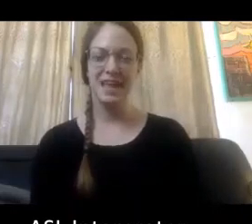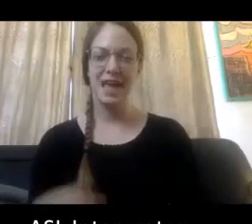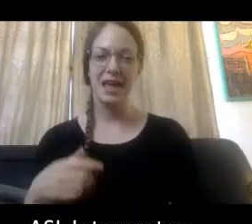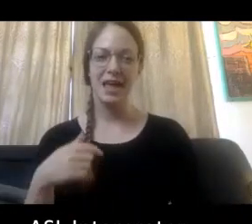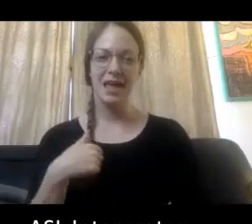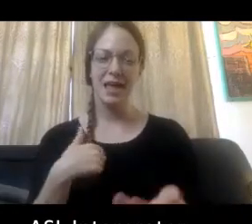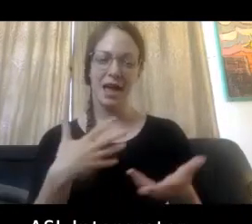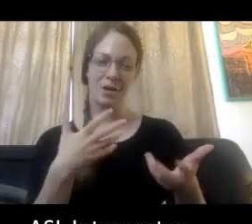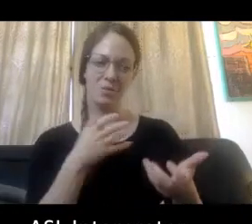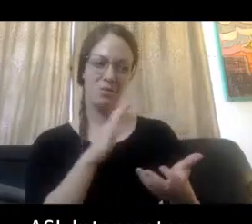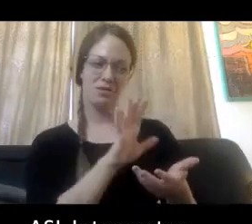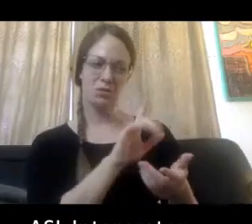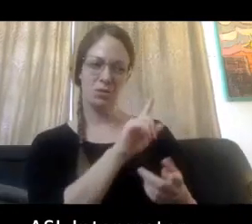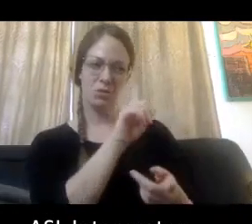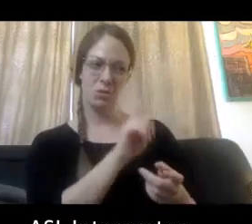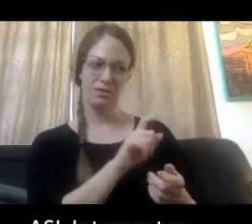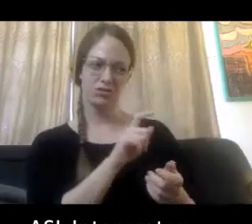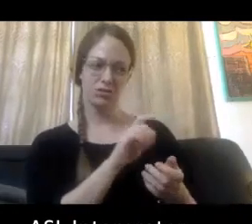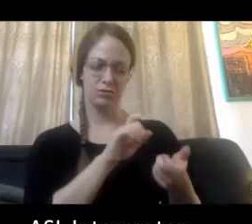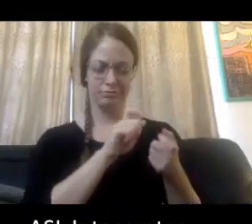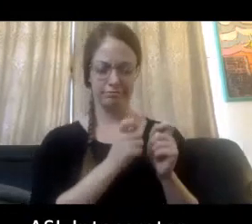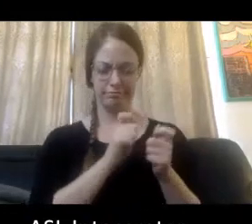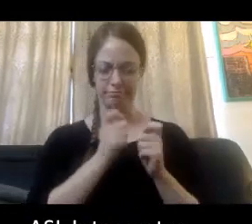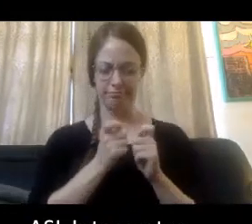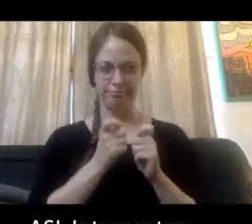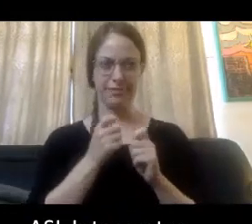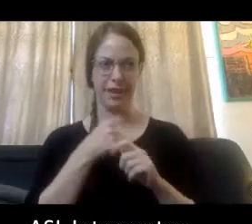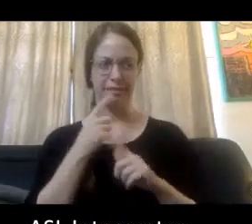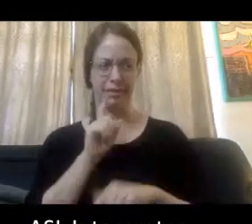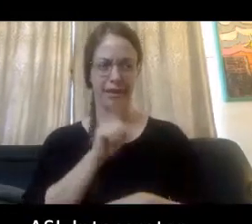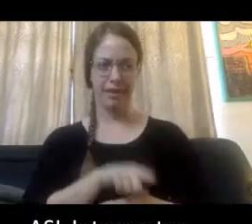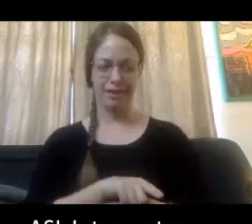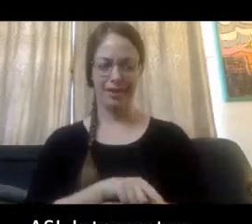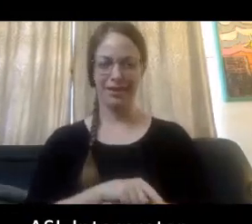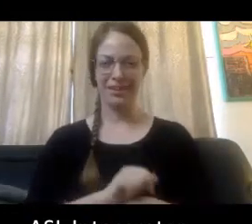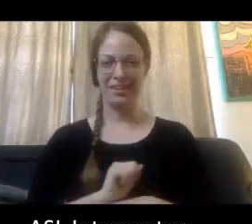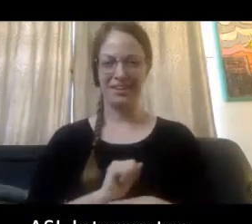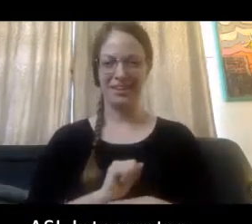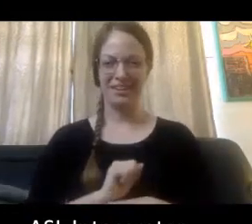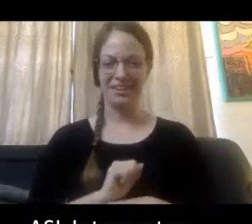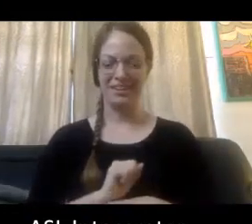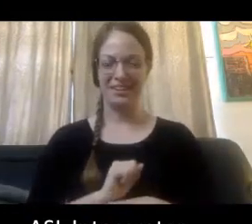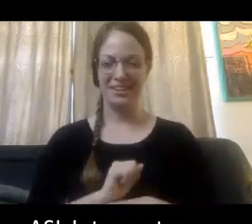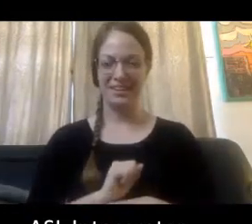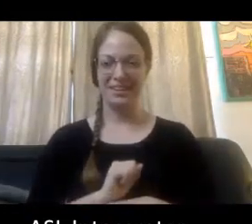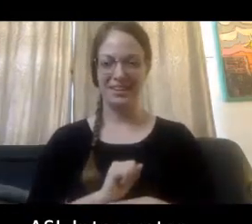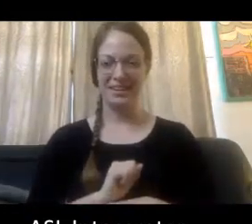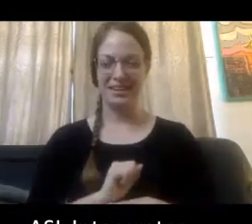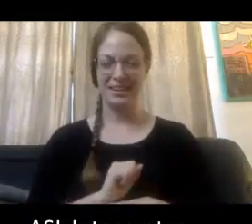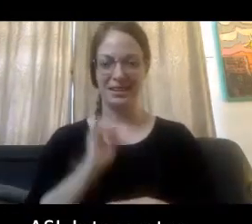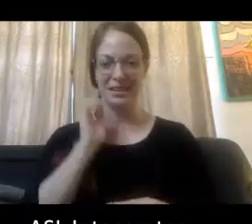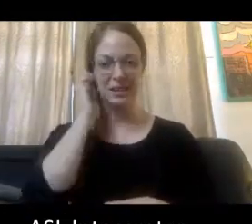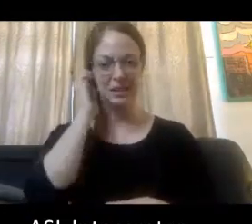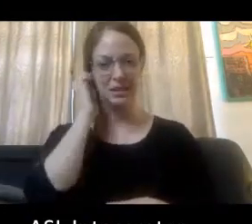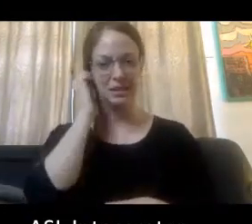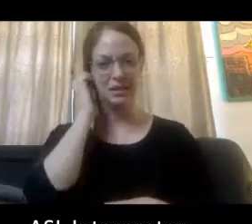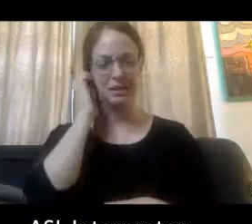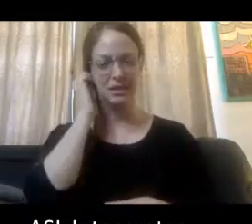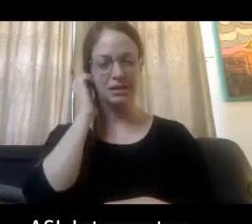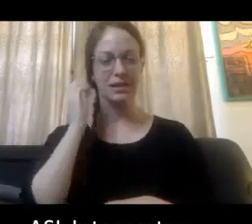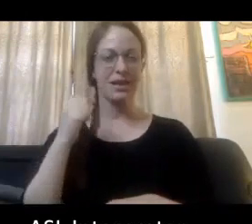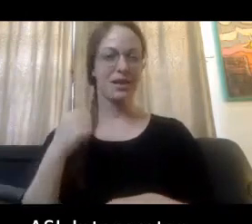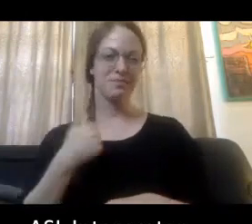little bit, because something I'd really like to say is that I'm much more an advocate of